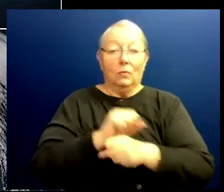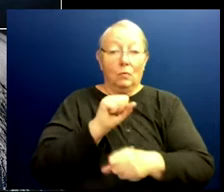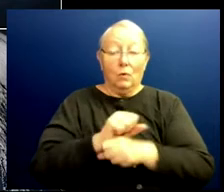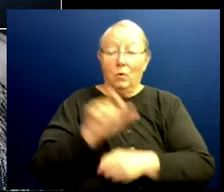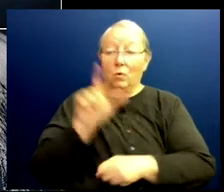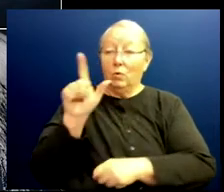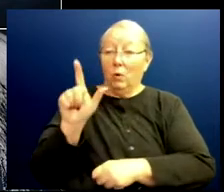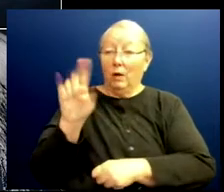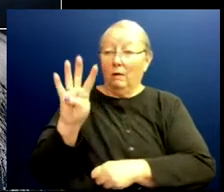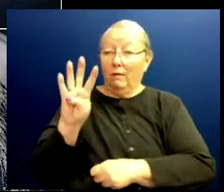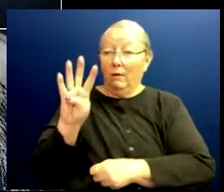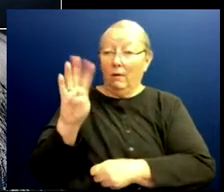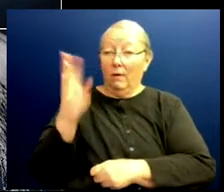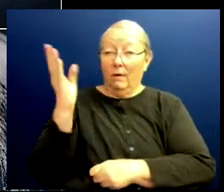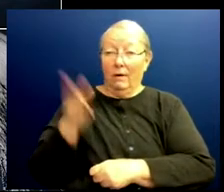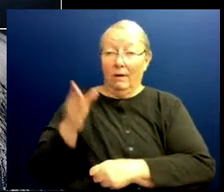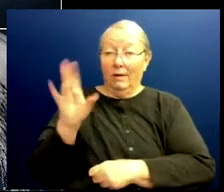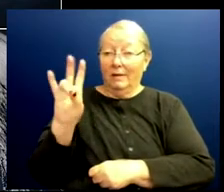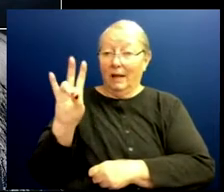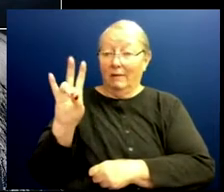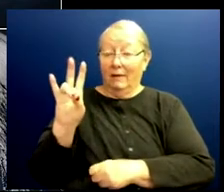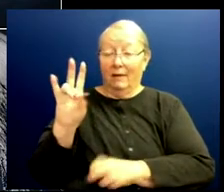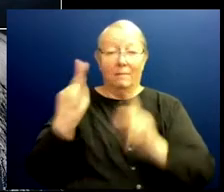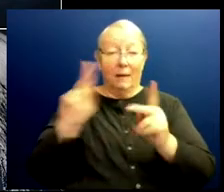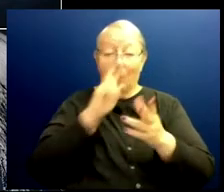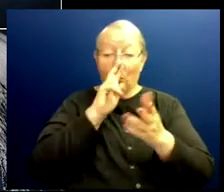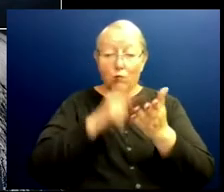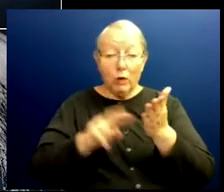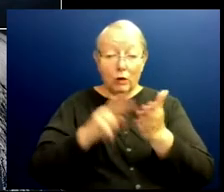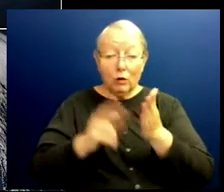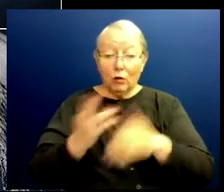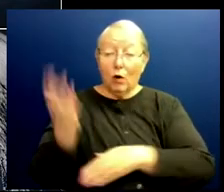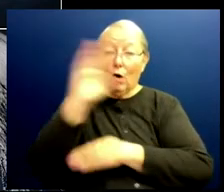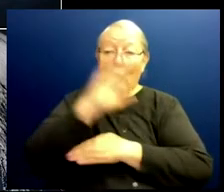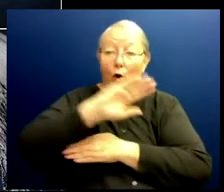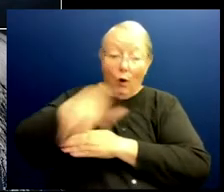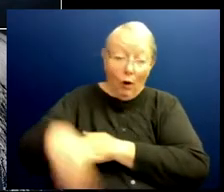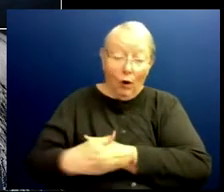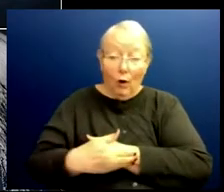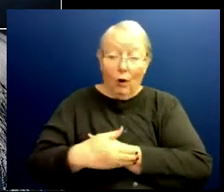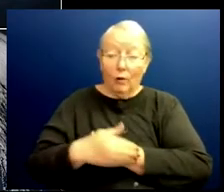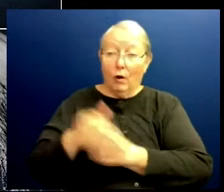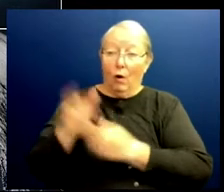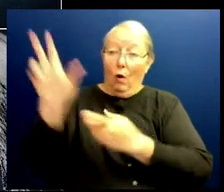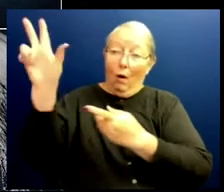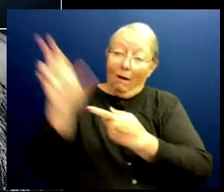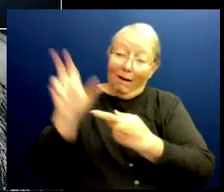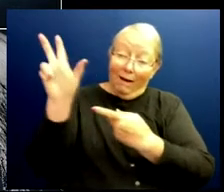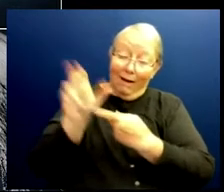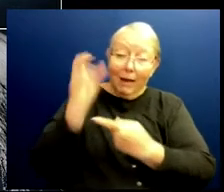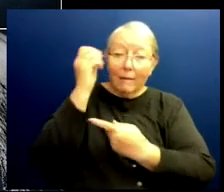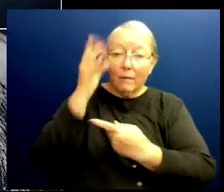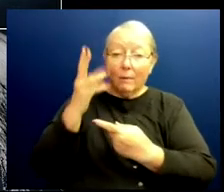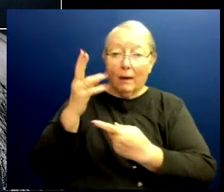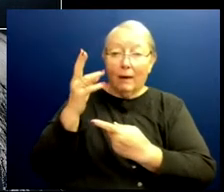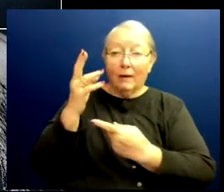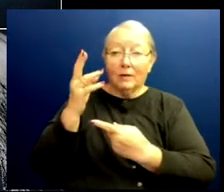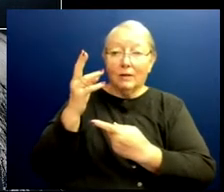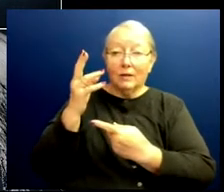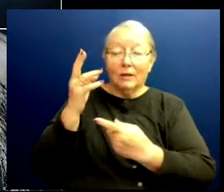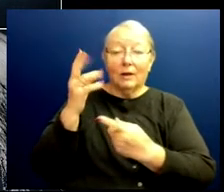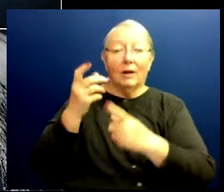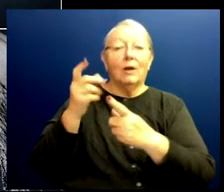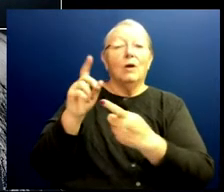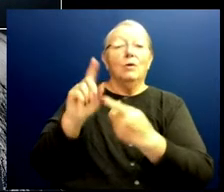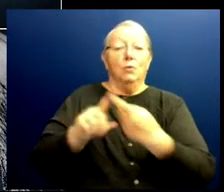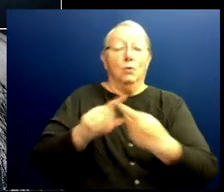all times of the night and day. The data is stored on computers that are at the back end of the telescope, and six or seven times